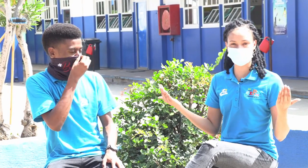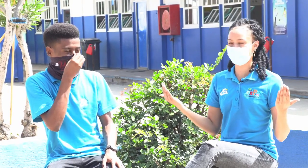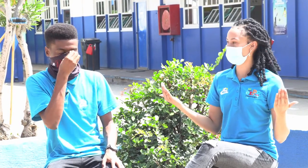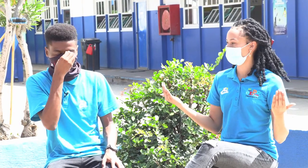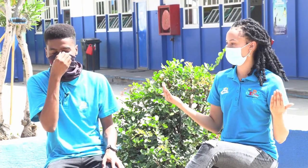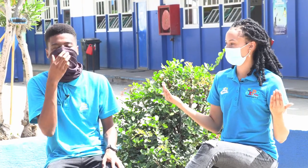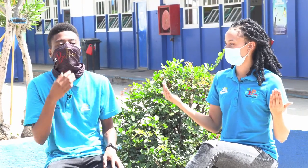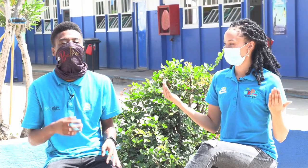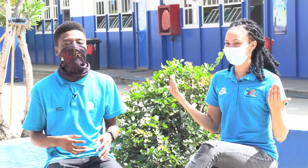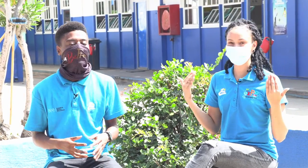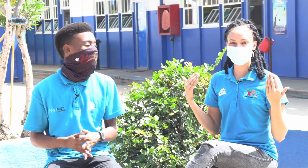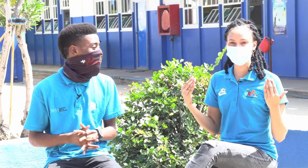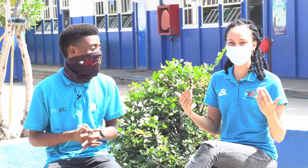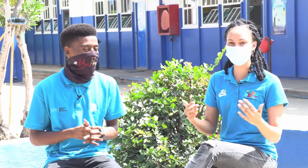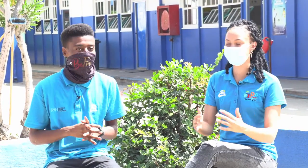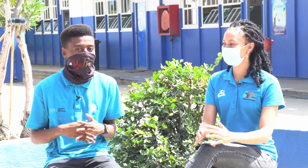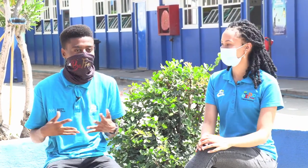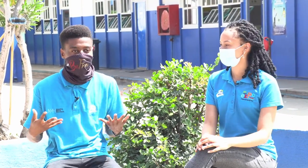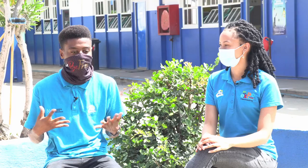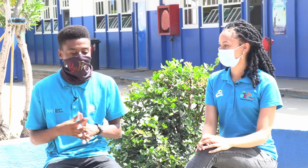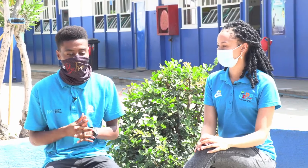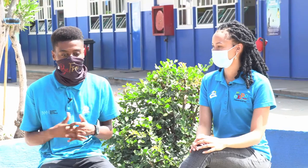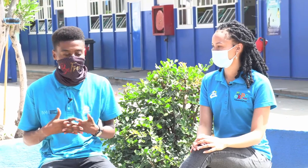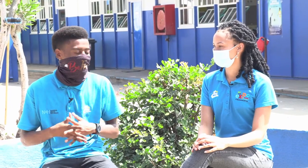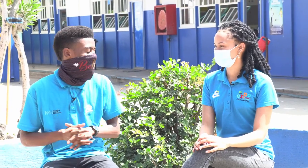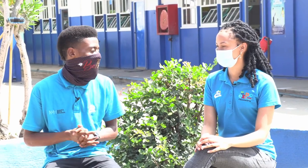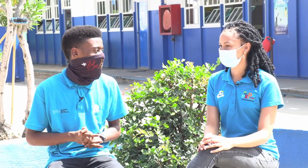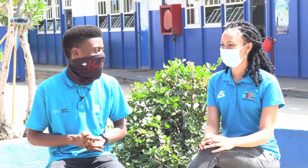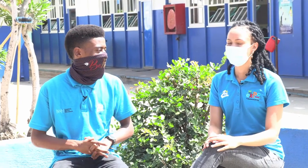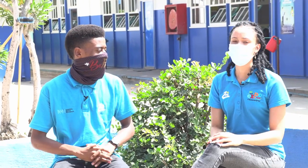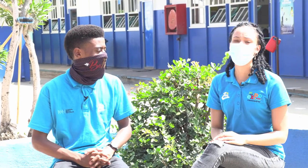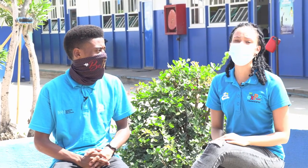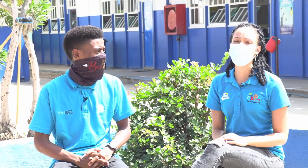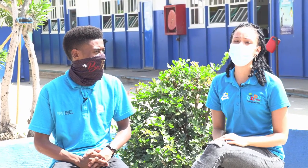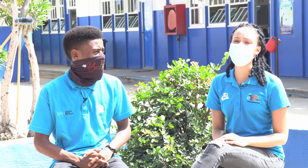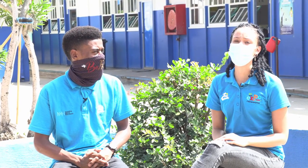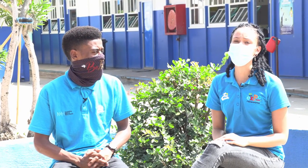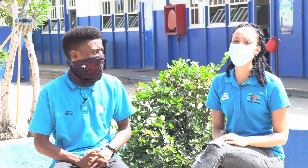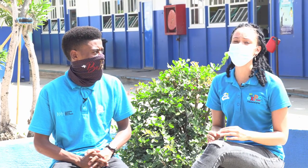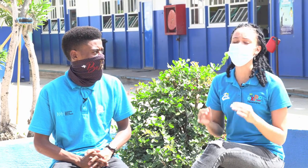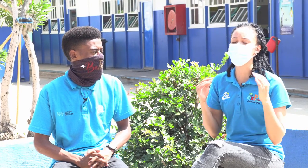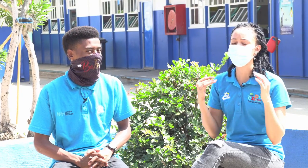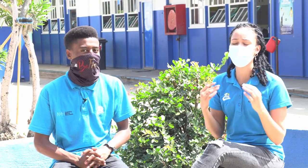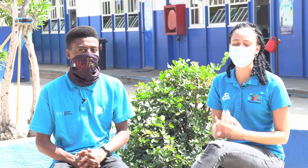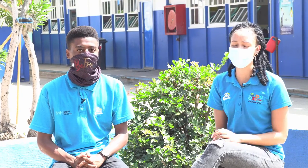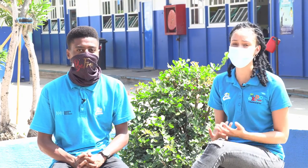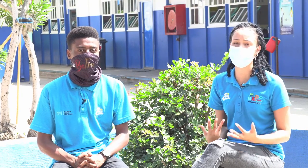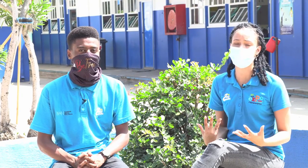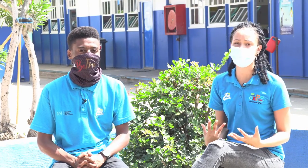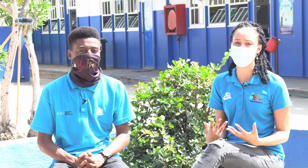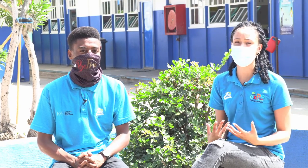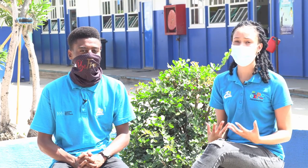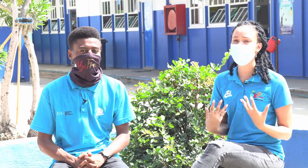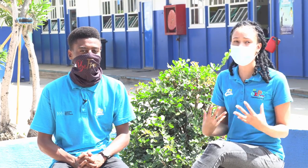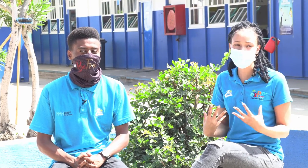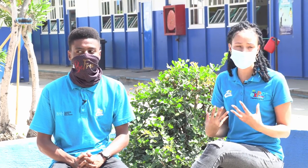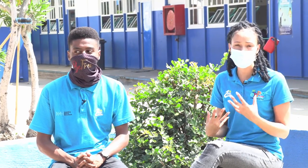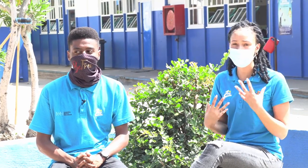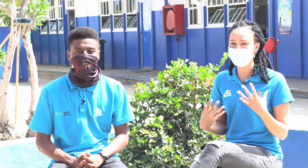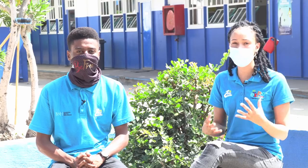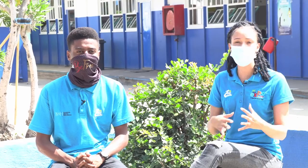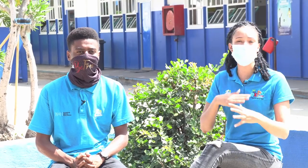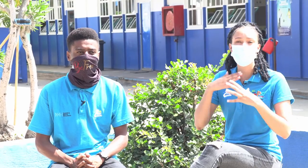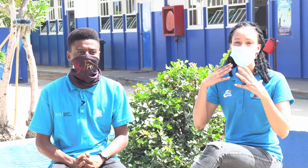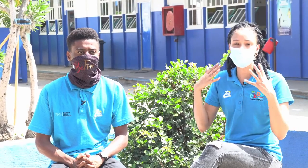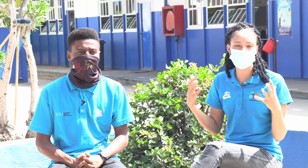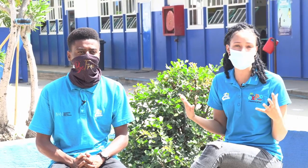we're in April now. It's not an April Fool's joke. I mean, it is the end. Oh, guys, this sucks. But,